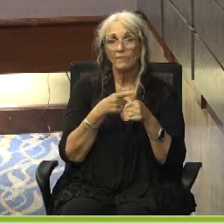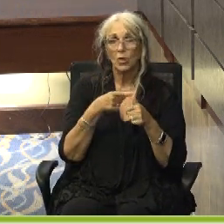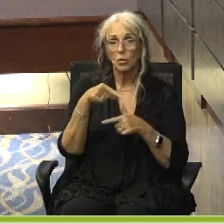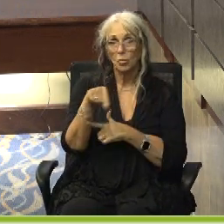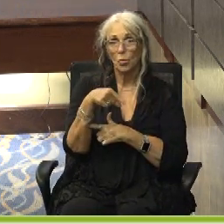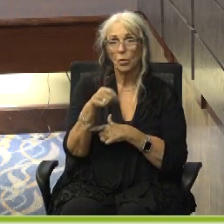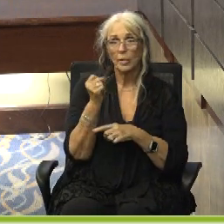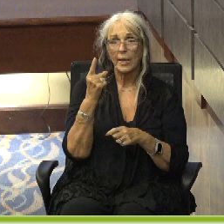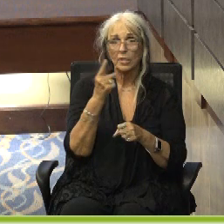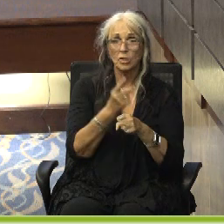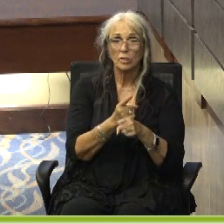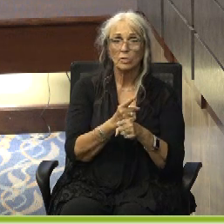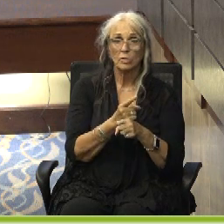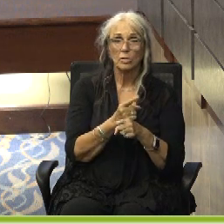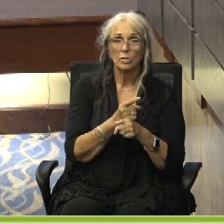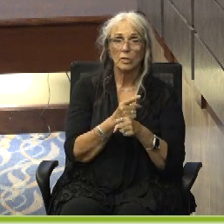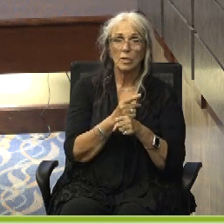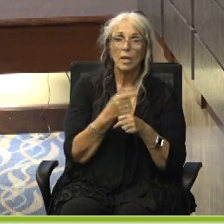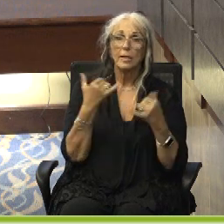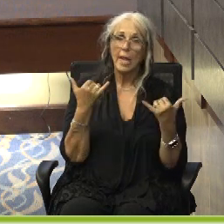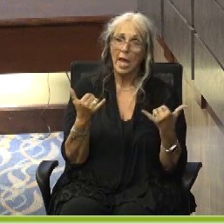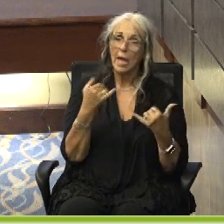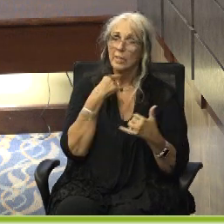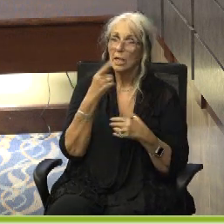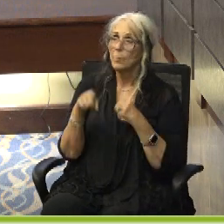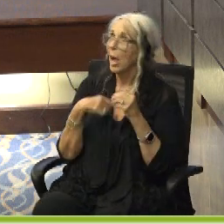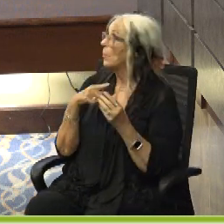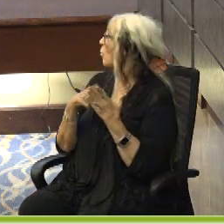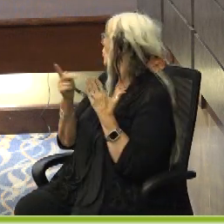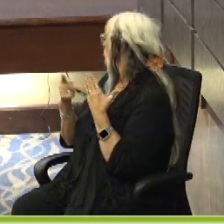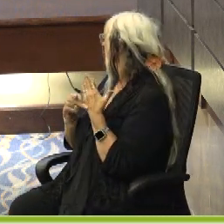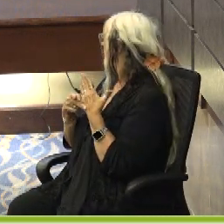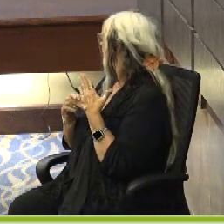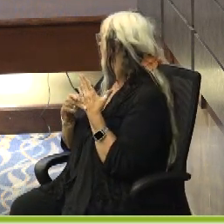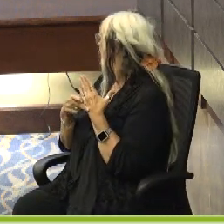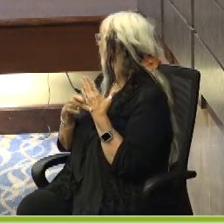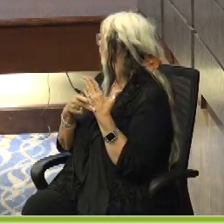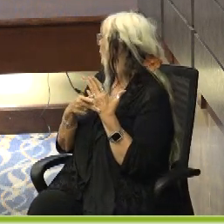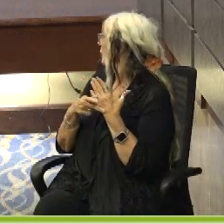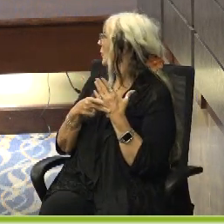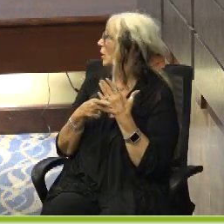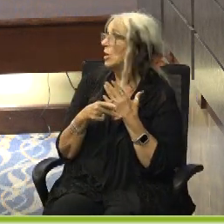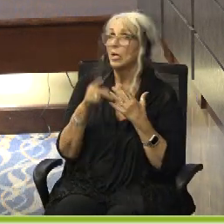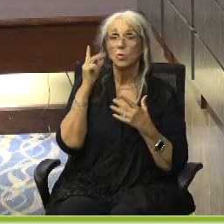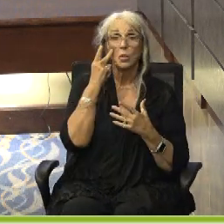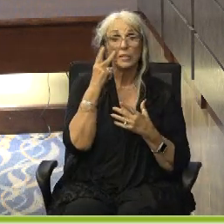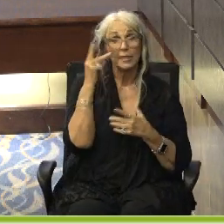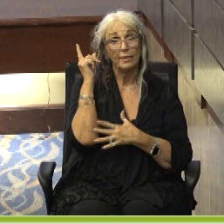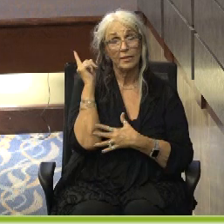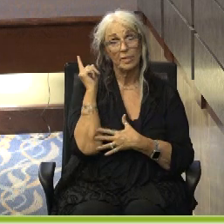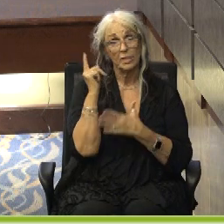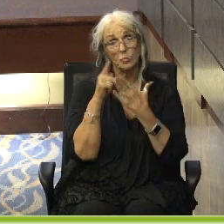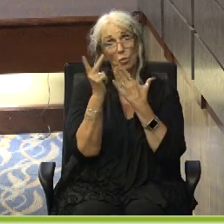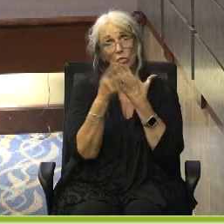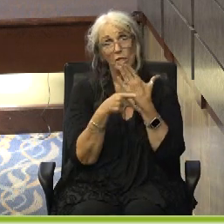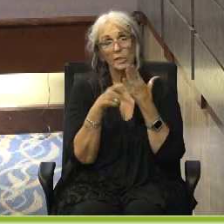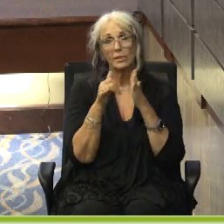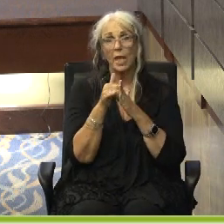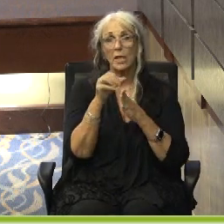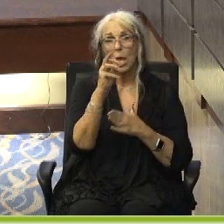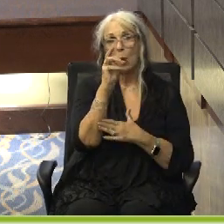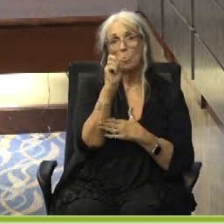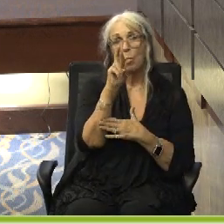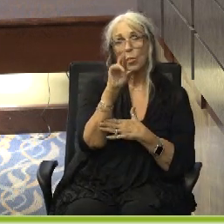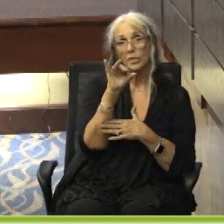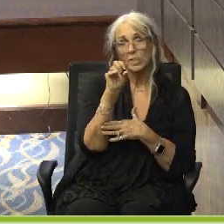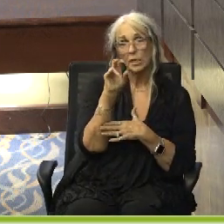year. So let me tell you about the project. As you can see, this project was, the Morrison Supply